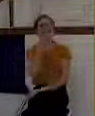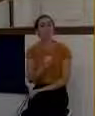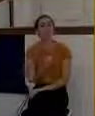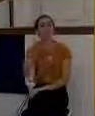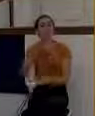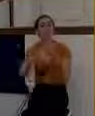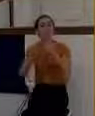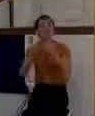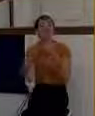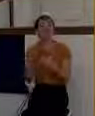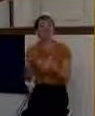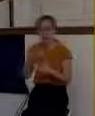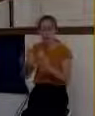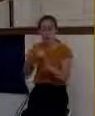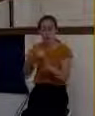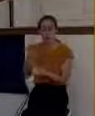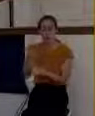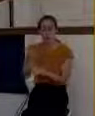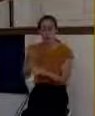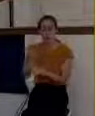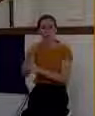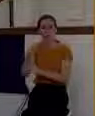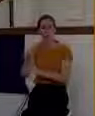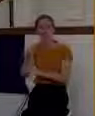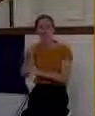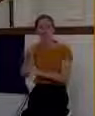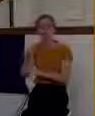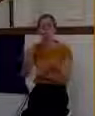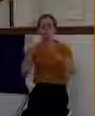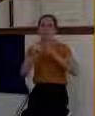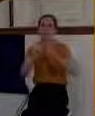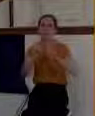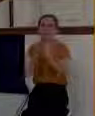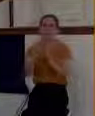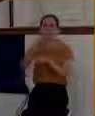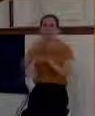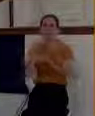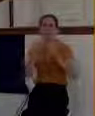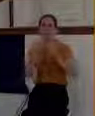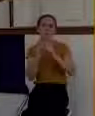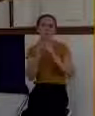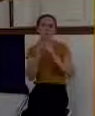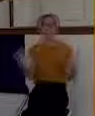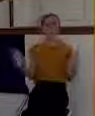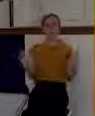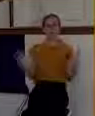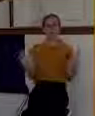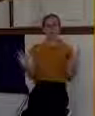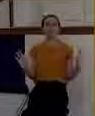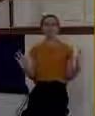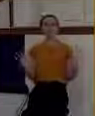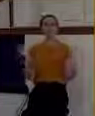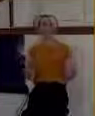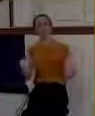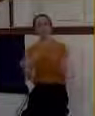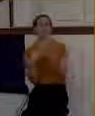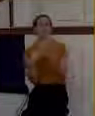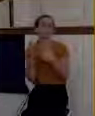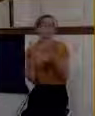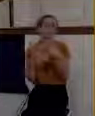he set out really to nullify the word of the Lord that came through this prophet by inviting him back. He was kind